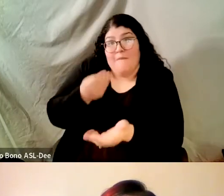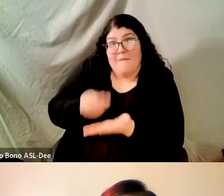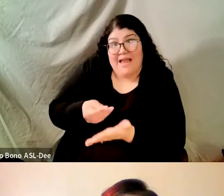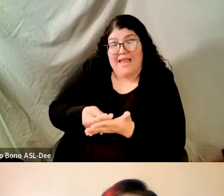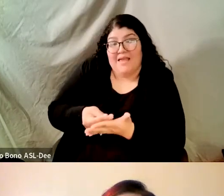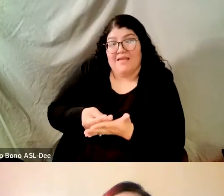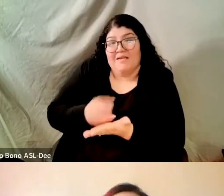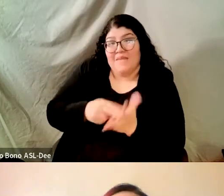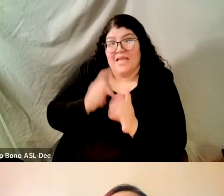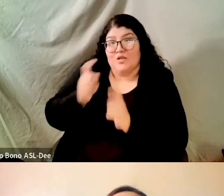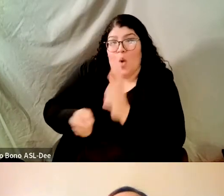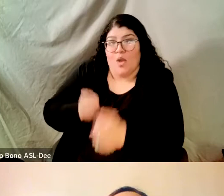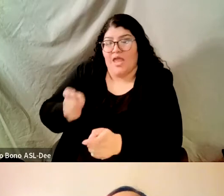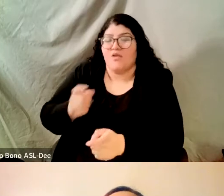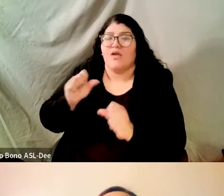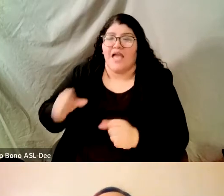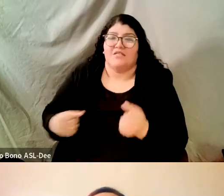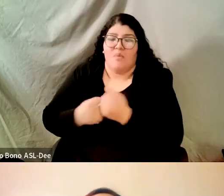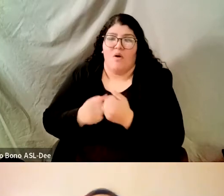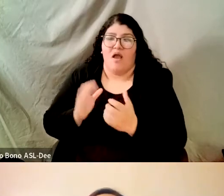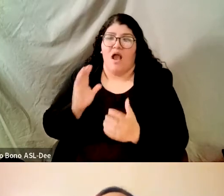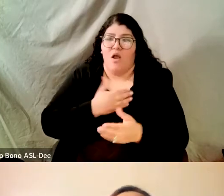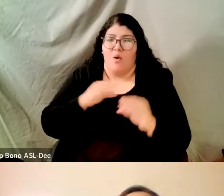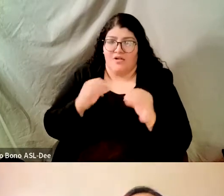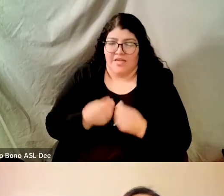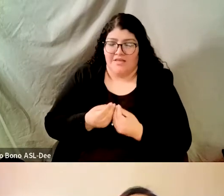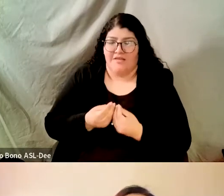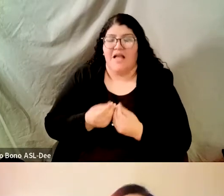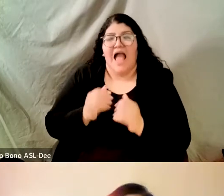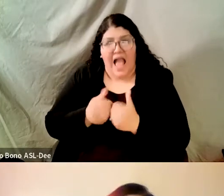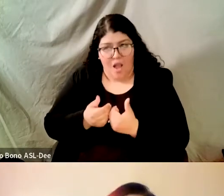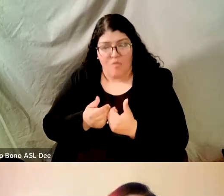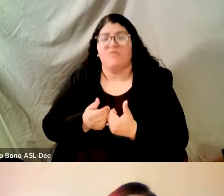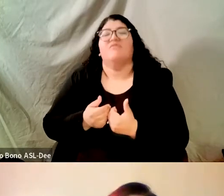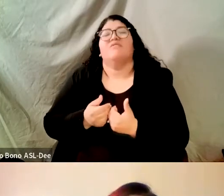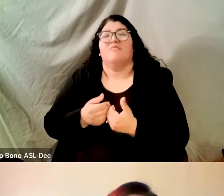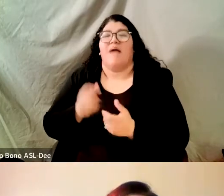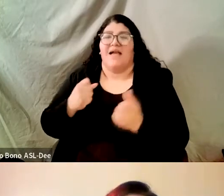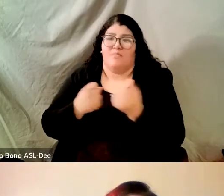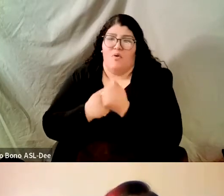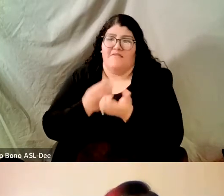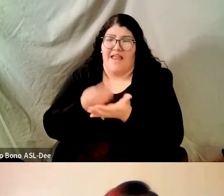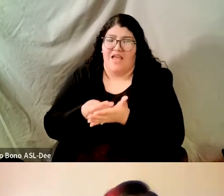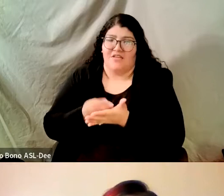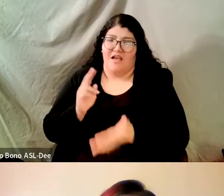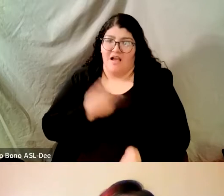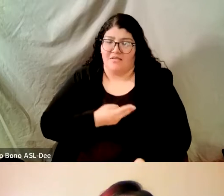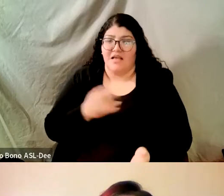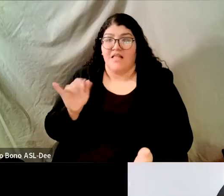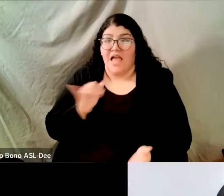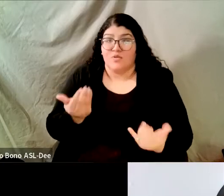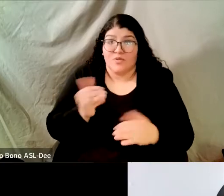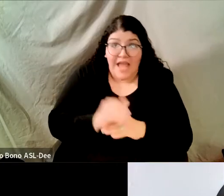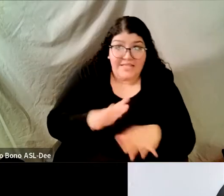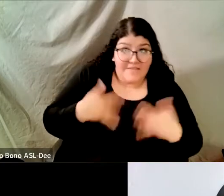the important work we do by giving to us. We are able to offer programs like today's episode of Ahead of the Curve and like our webinar